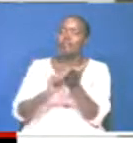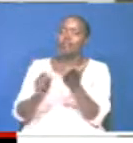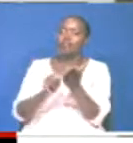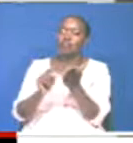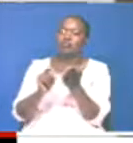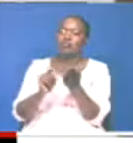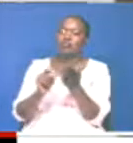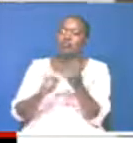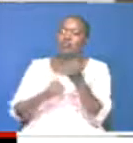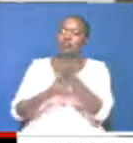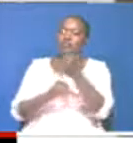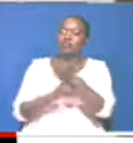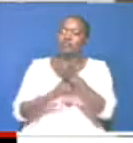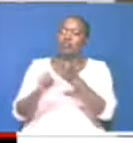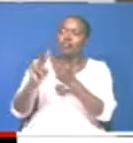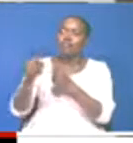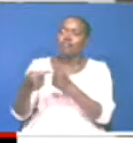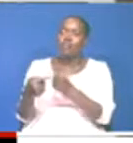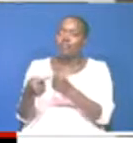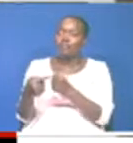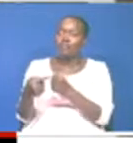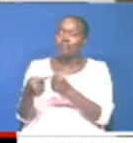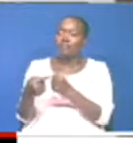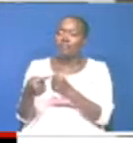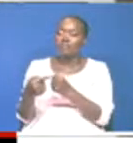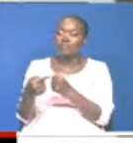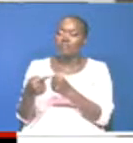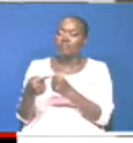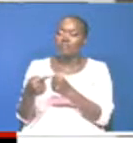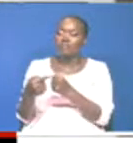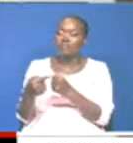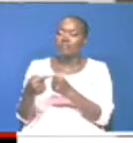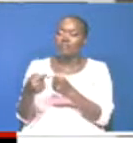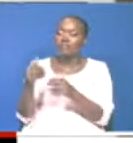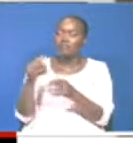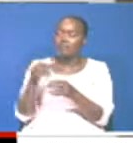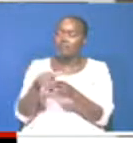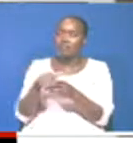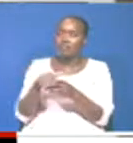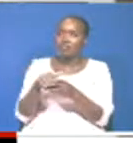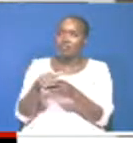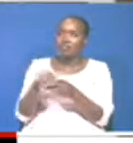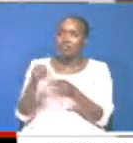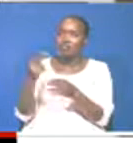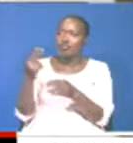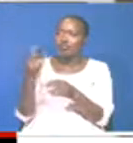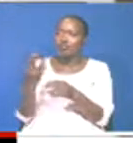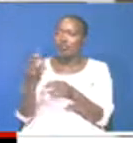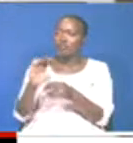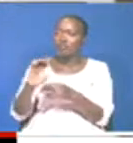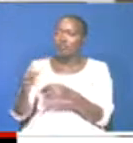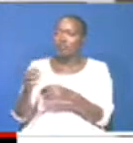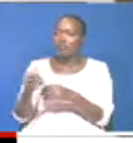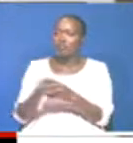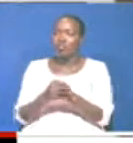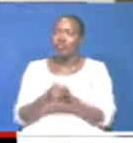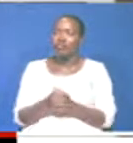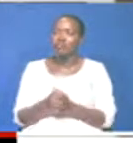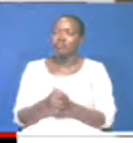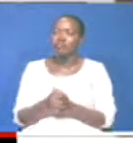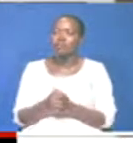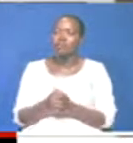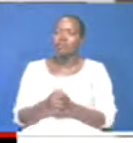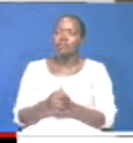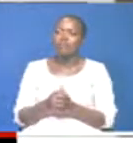wafuasi 2000 kutoka jumla ya kati ya kaunti 24 za humo nchini. Mwisho wa